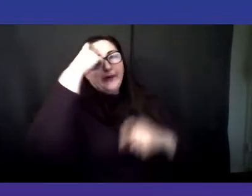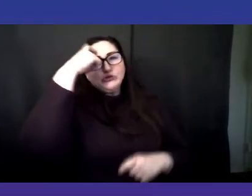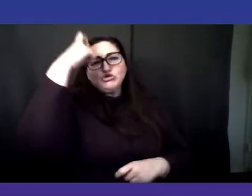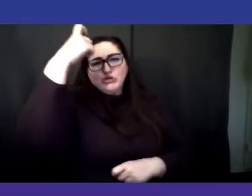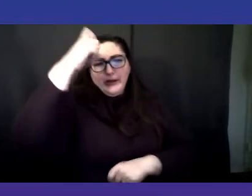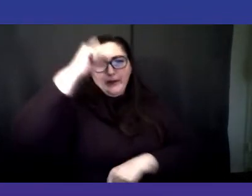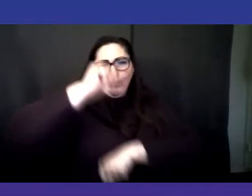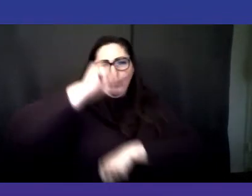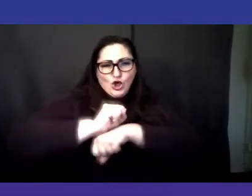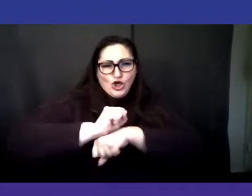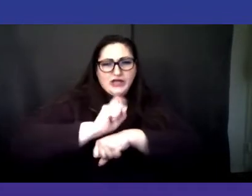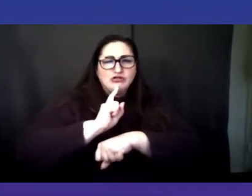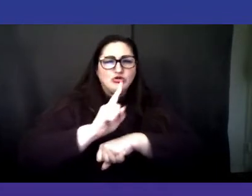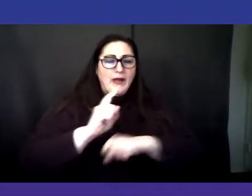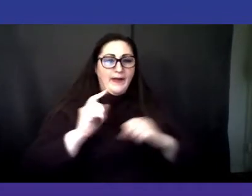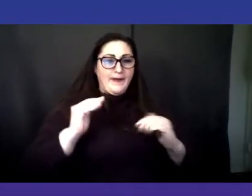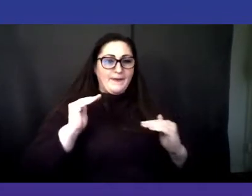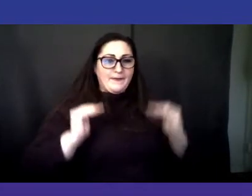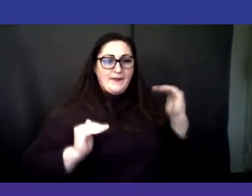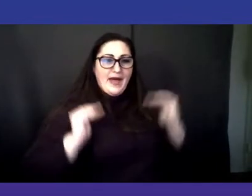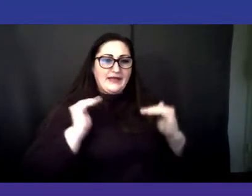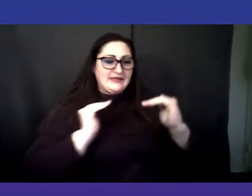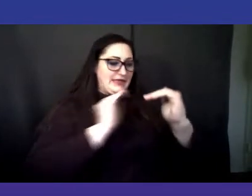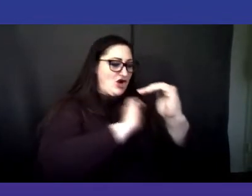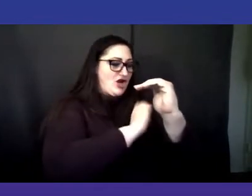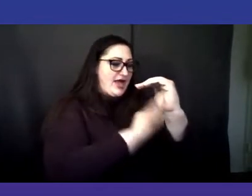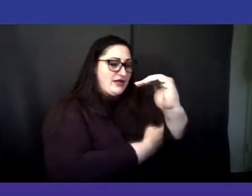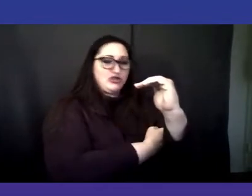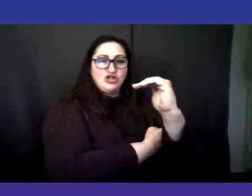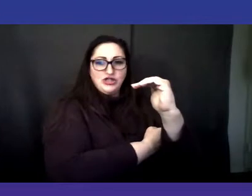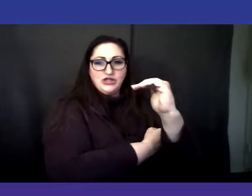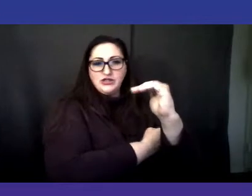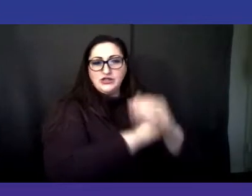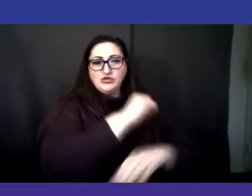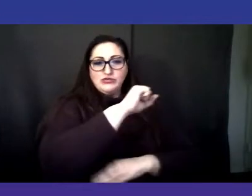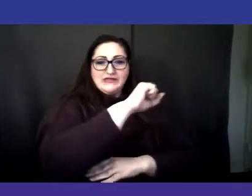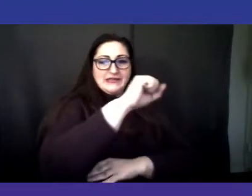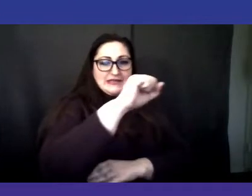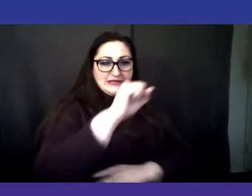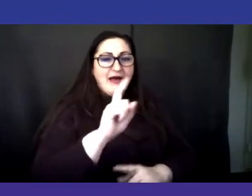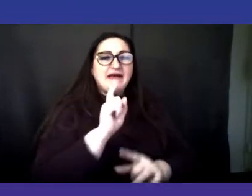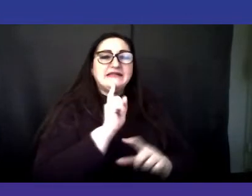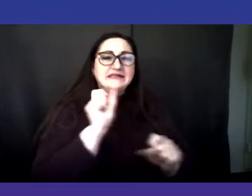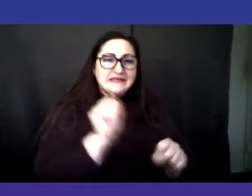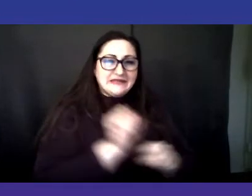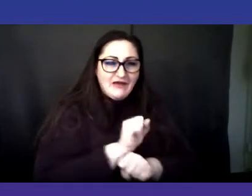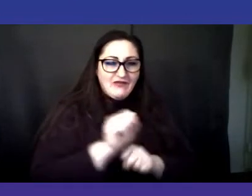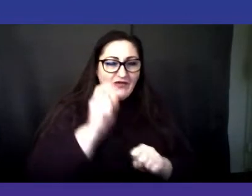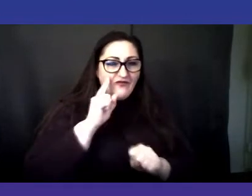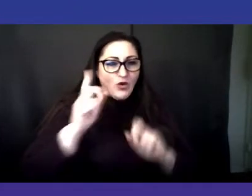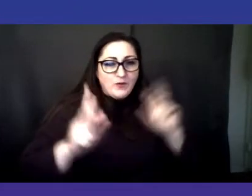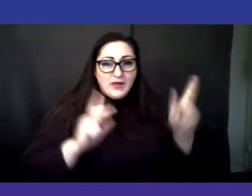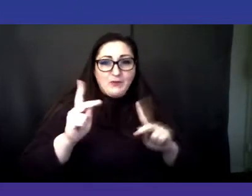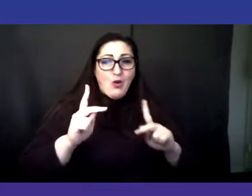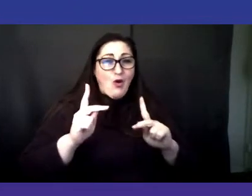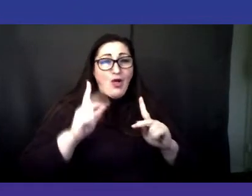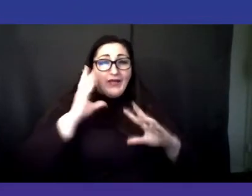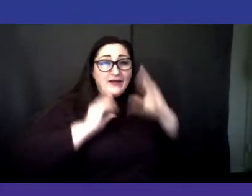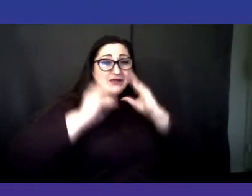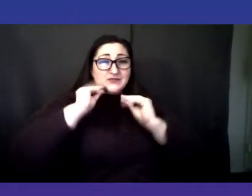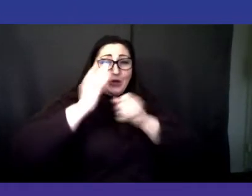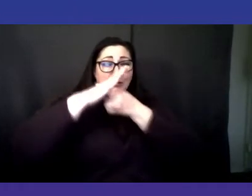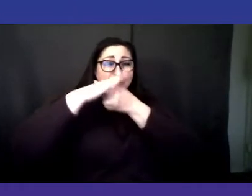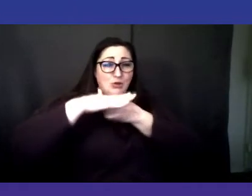our resistance work, and that definitely for folks experiencing oppressions and multiple oppressions, it is work